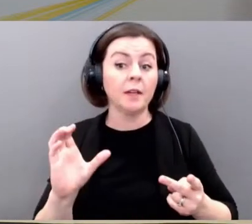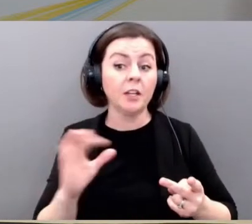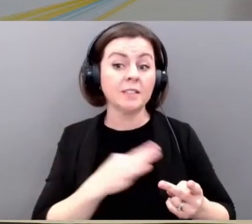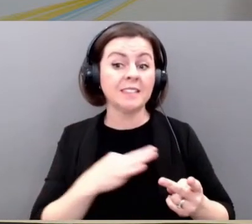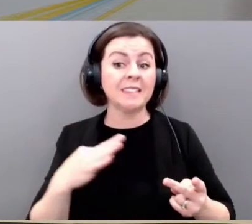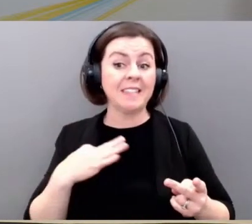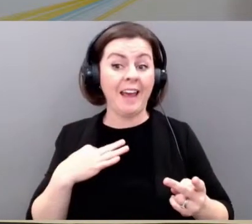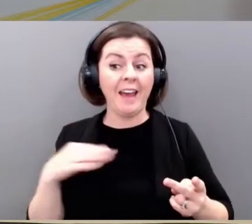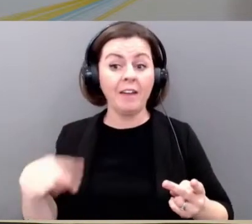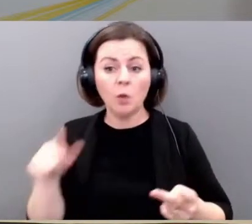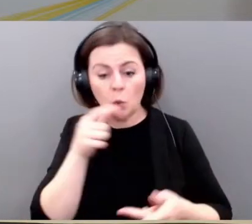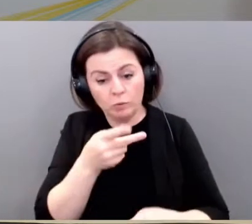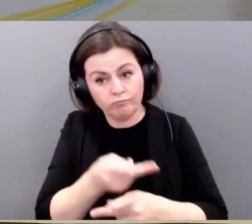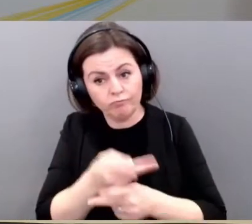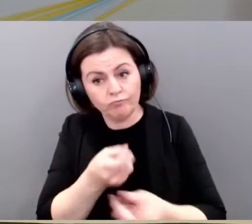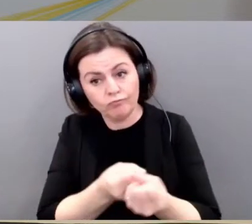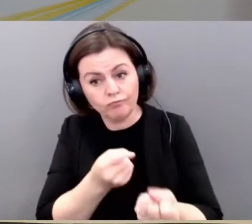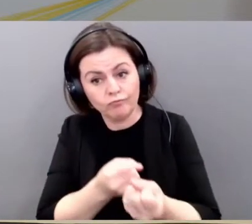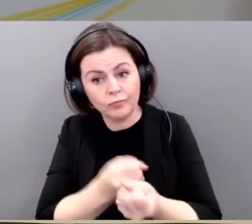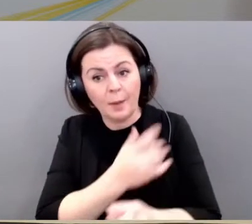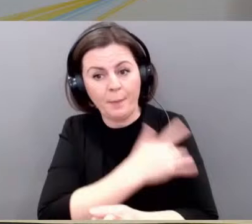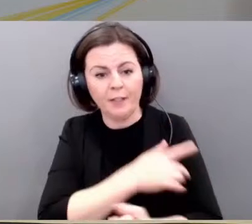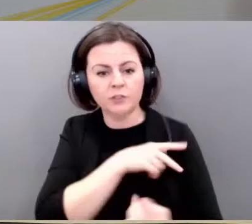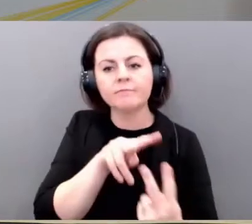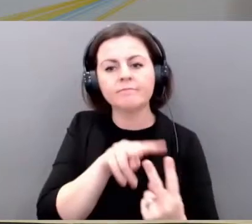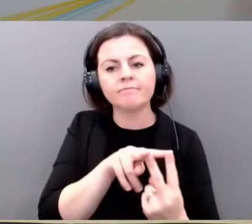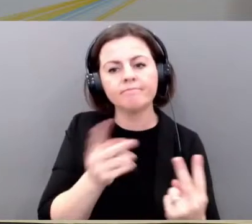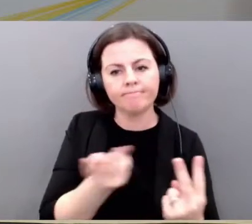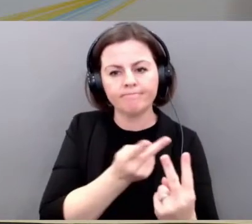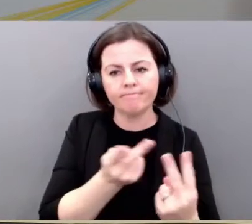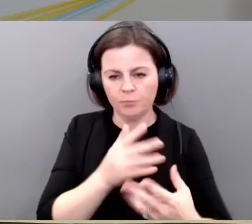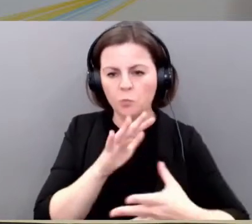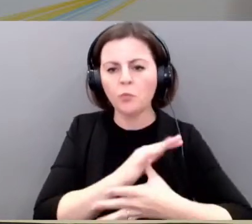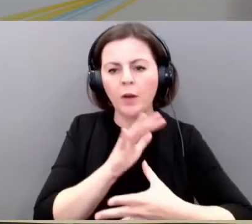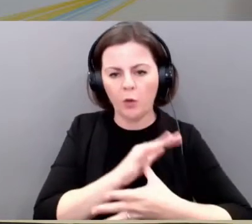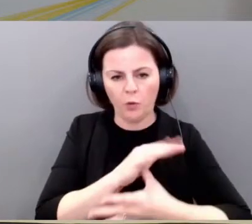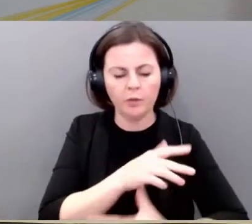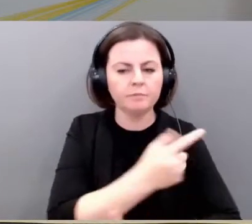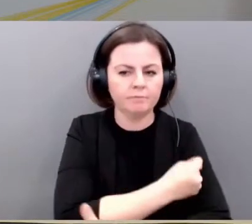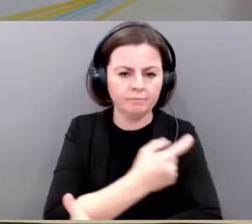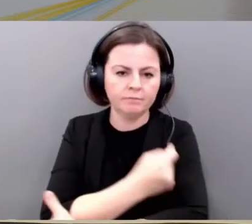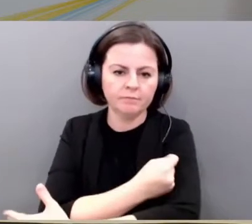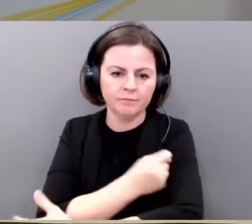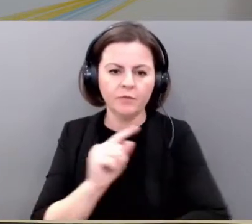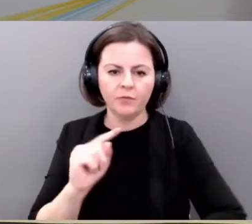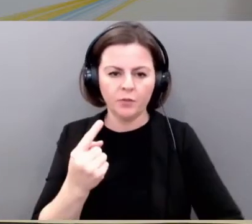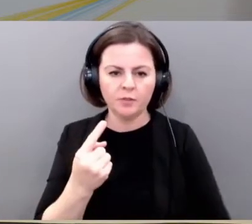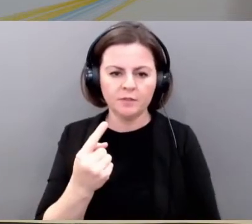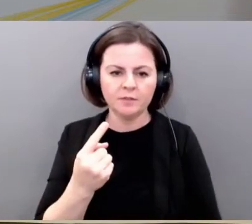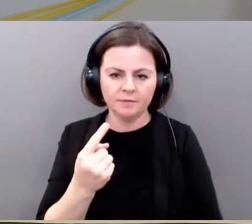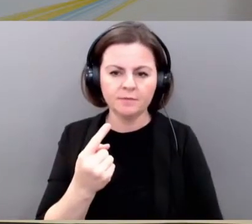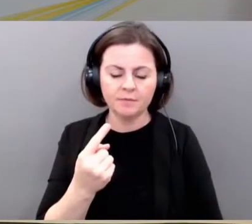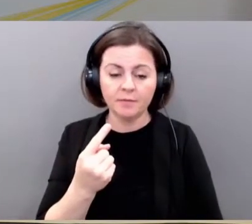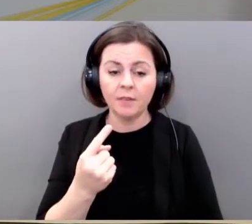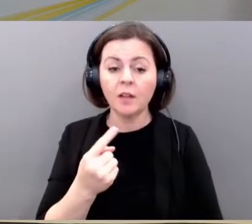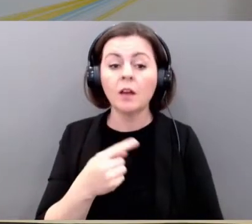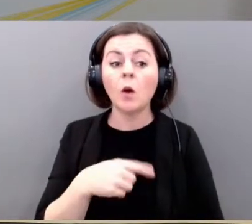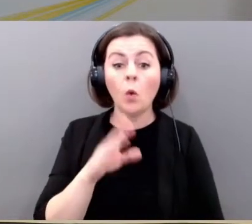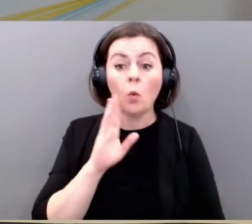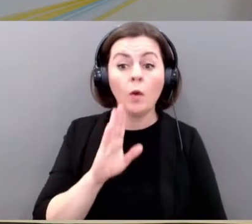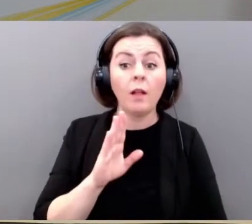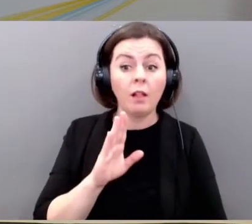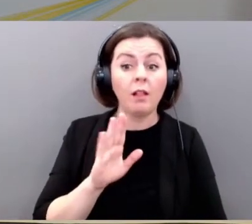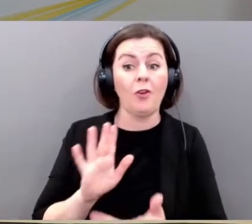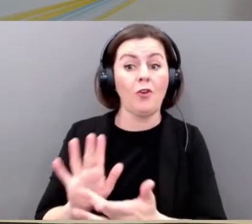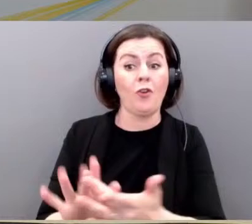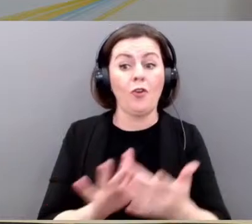care. And those people who will be contacted in the next few days will be booked for an appointment to